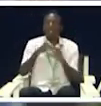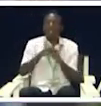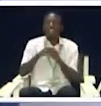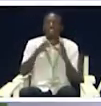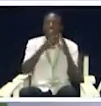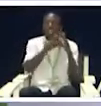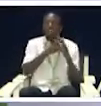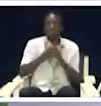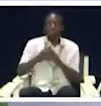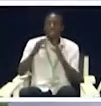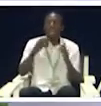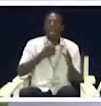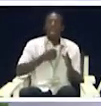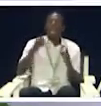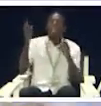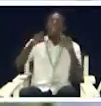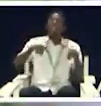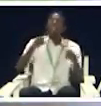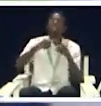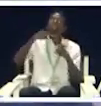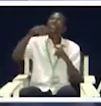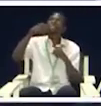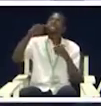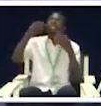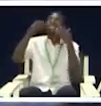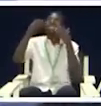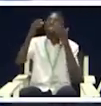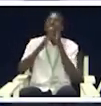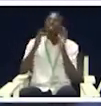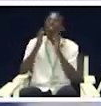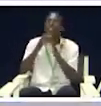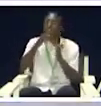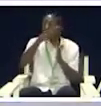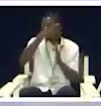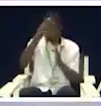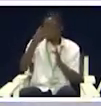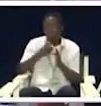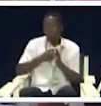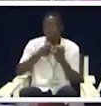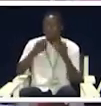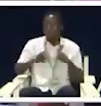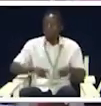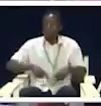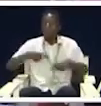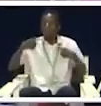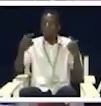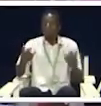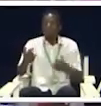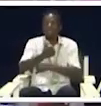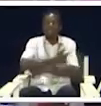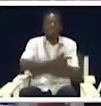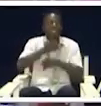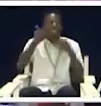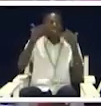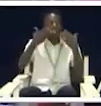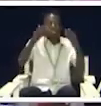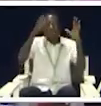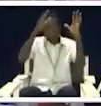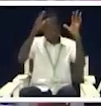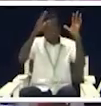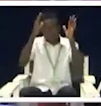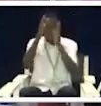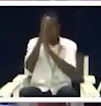to say, Father, I thank you for your healing that I'm alive today. Thank you, Father, Lord. Amen.